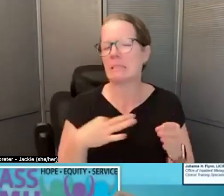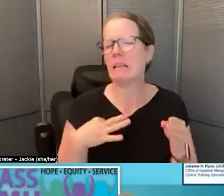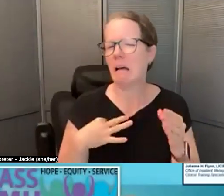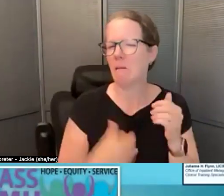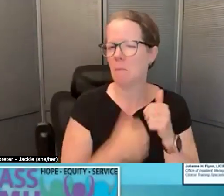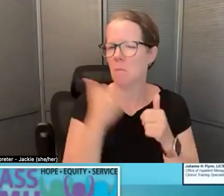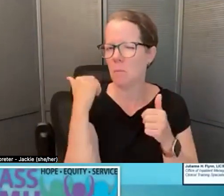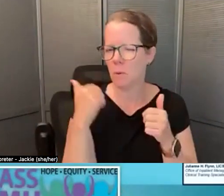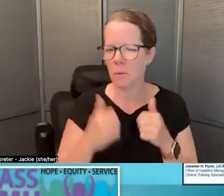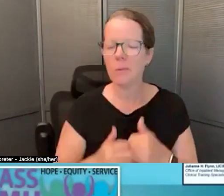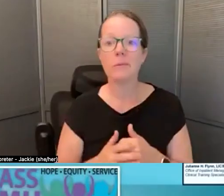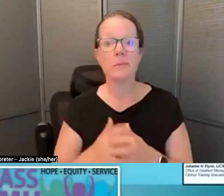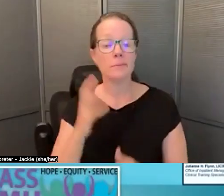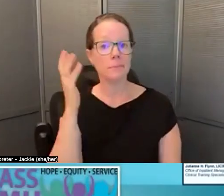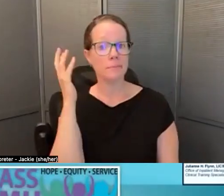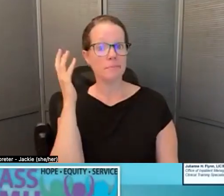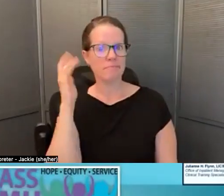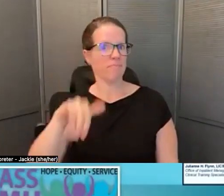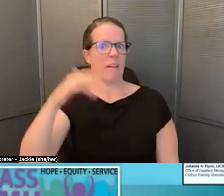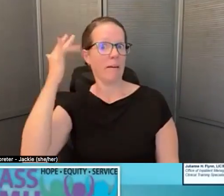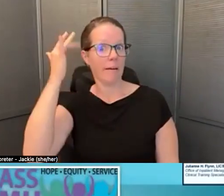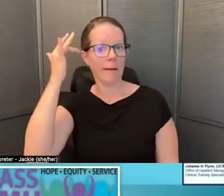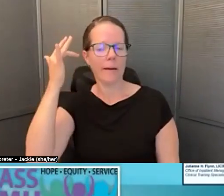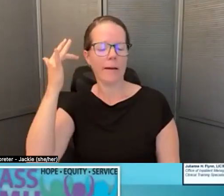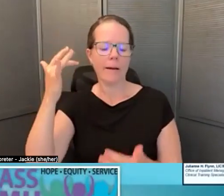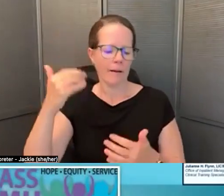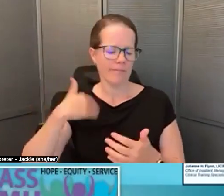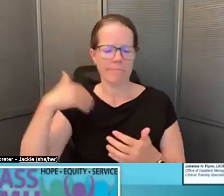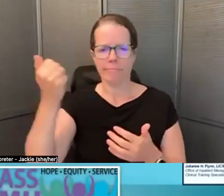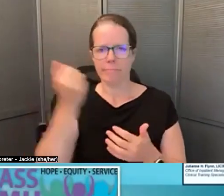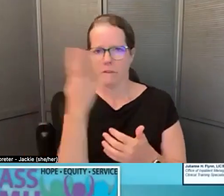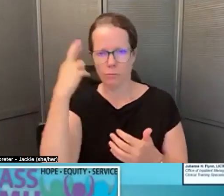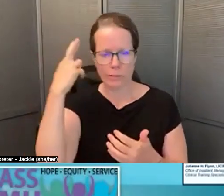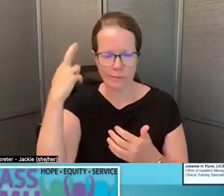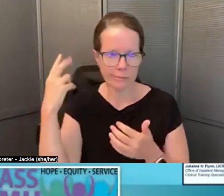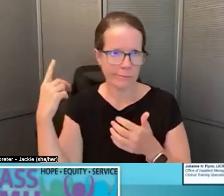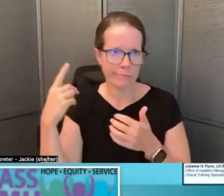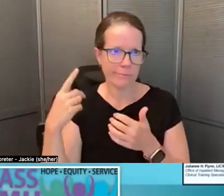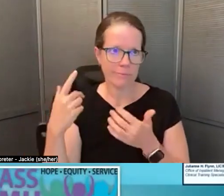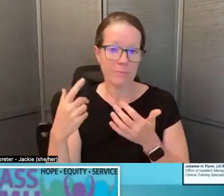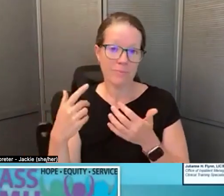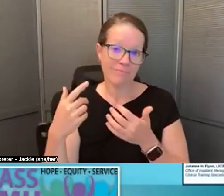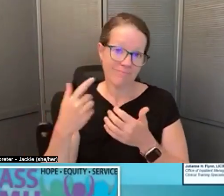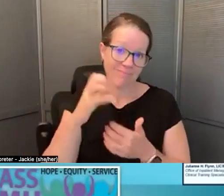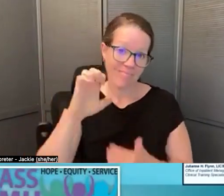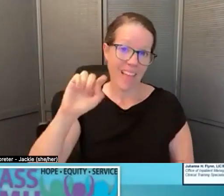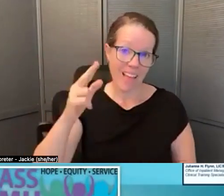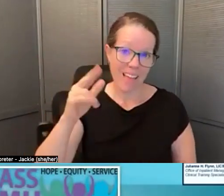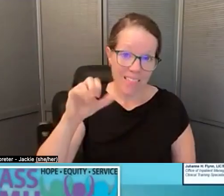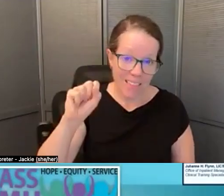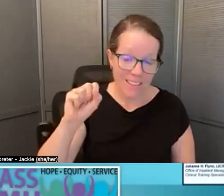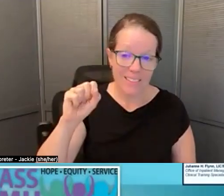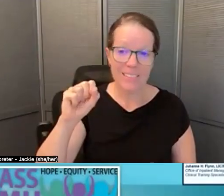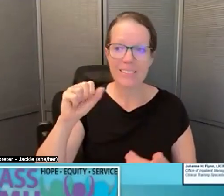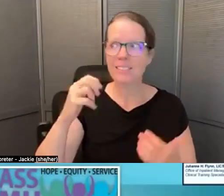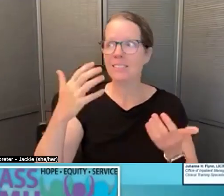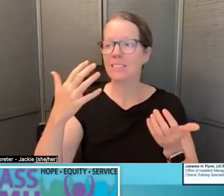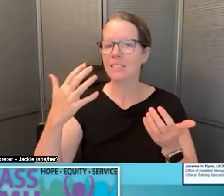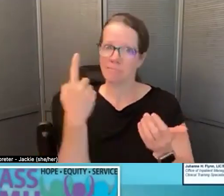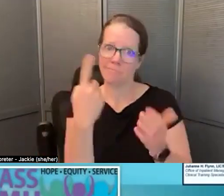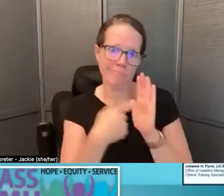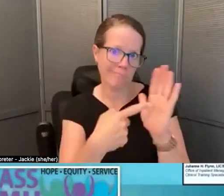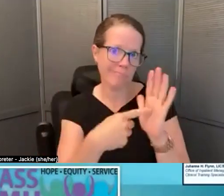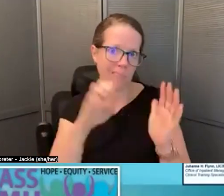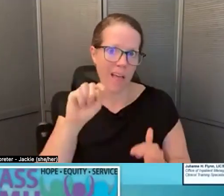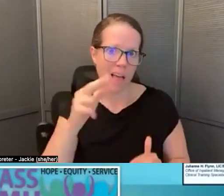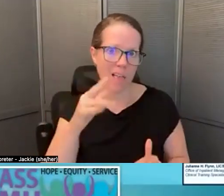decision was driven by, several things, several pragmatic and ethical considerations about how we would ask questions